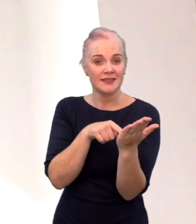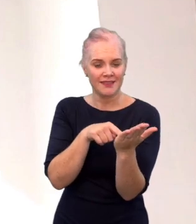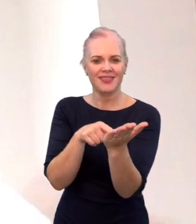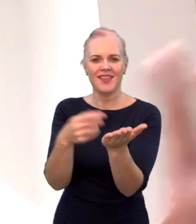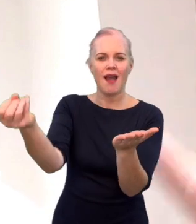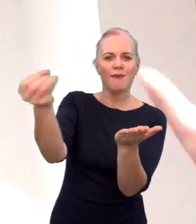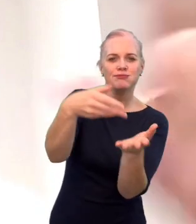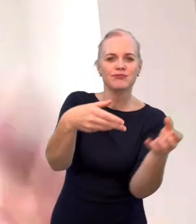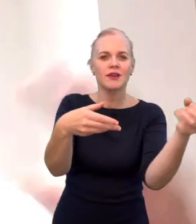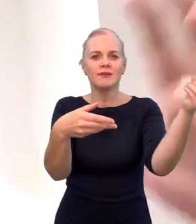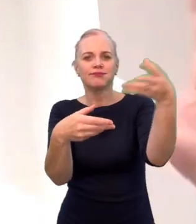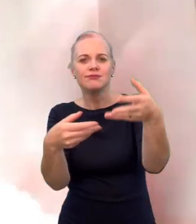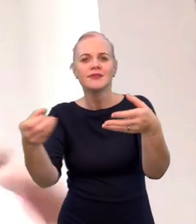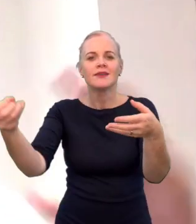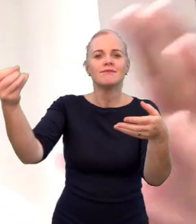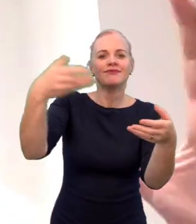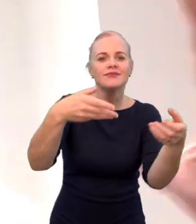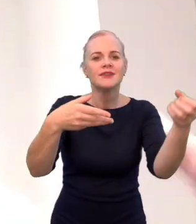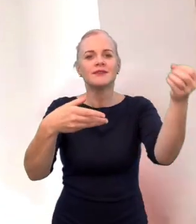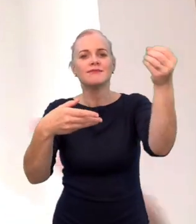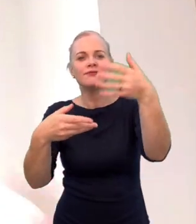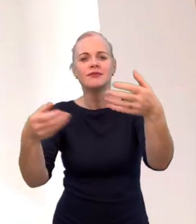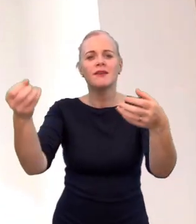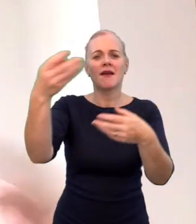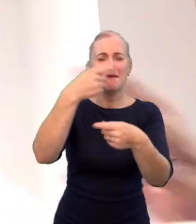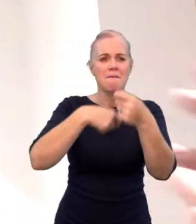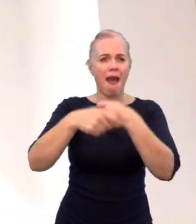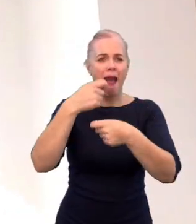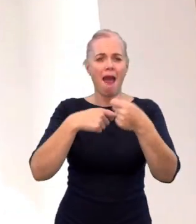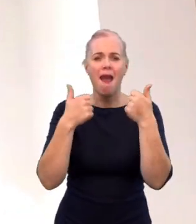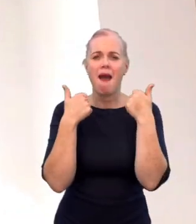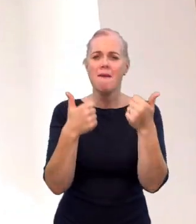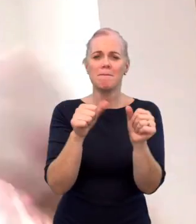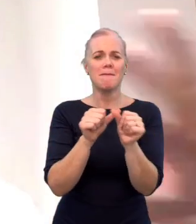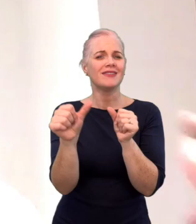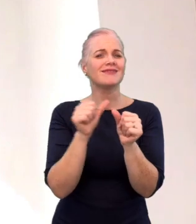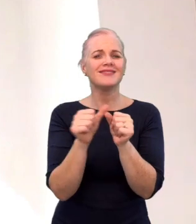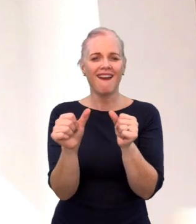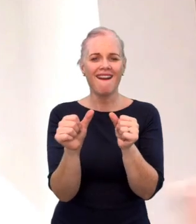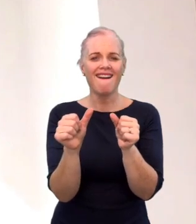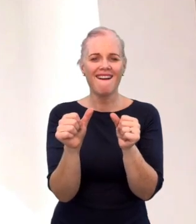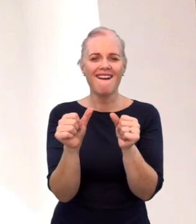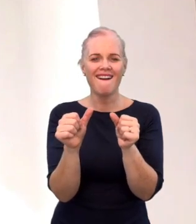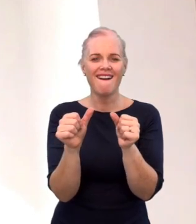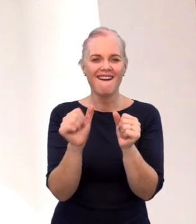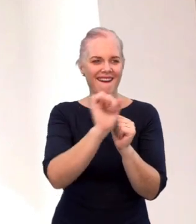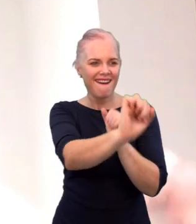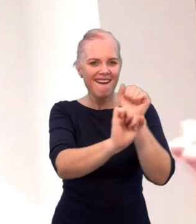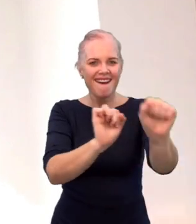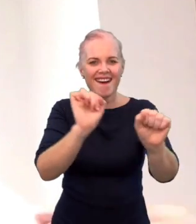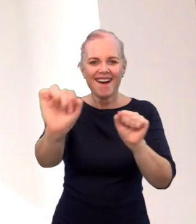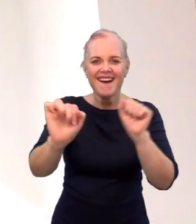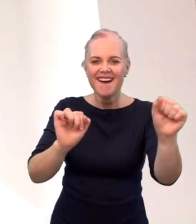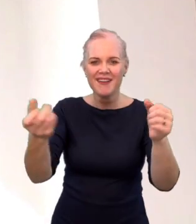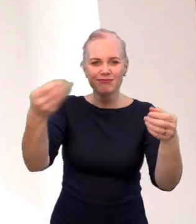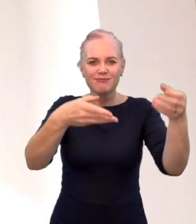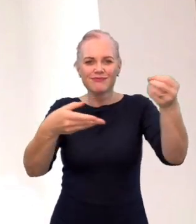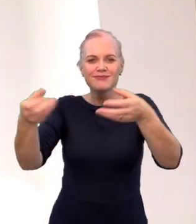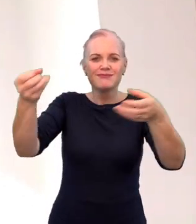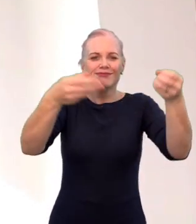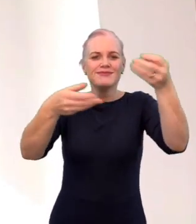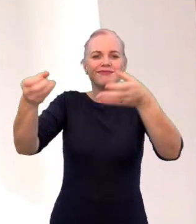show. There's all this other stuff that's kind of come in that's going to make the show even better. You know, all these other layers